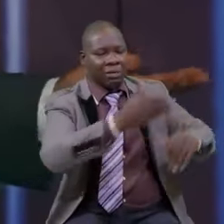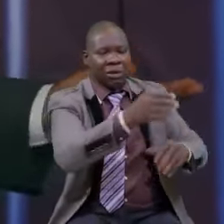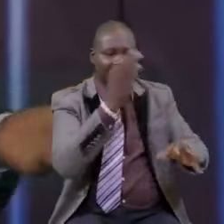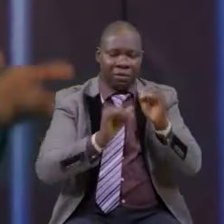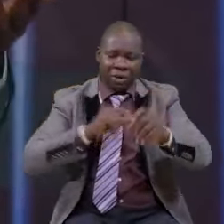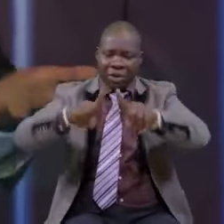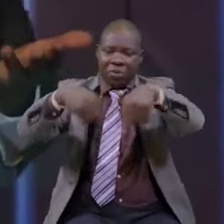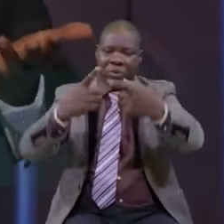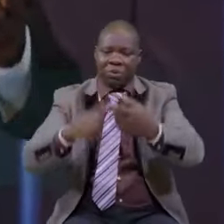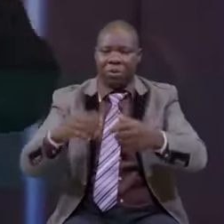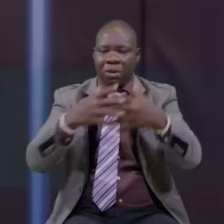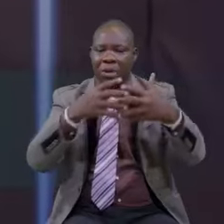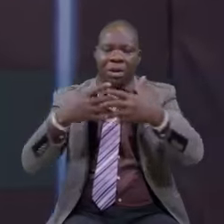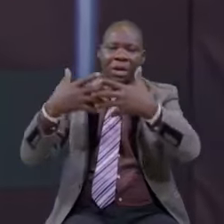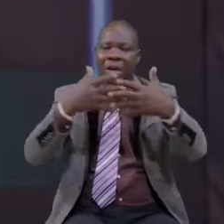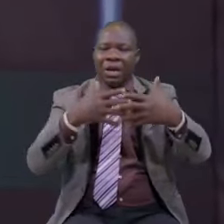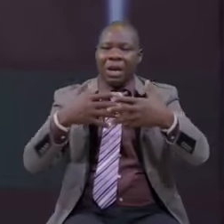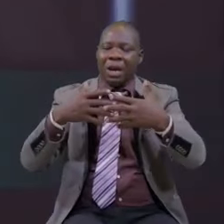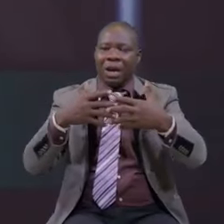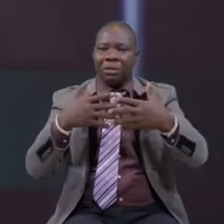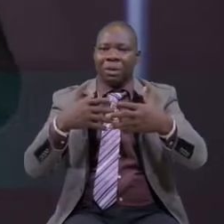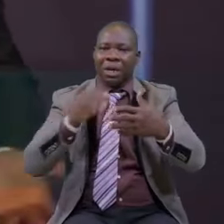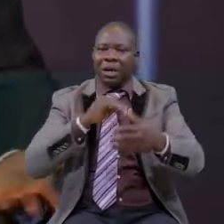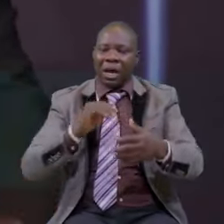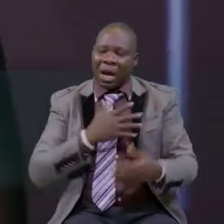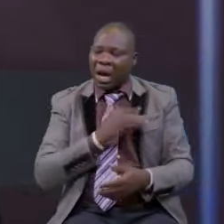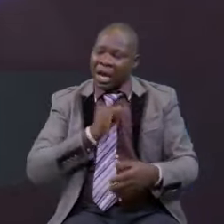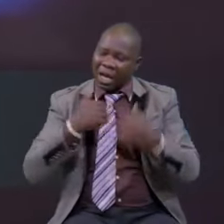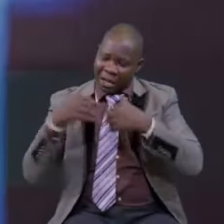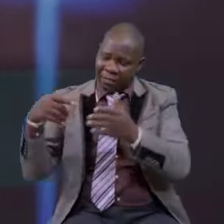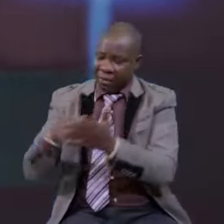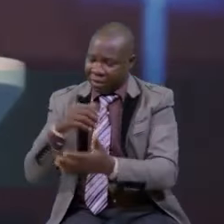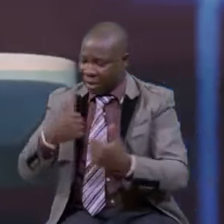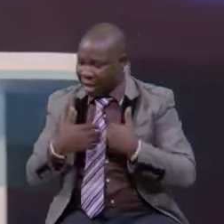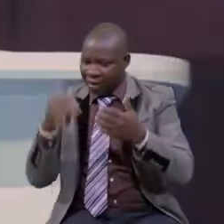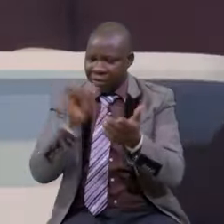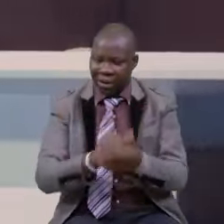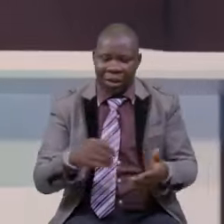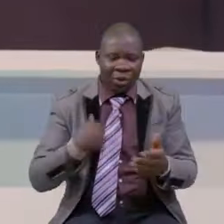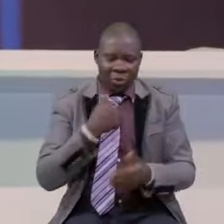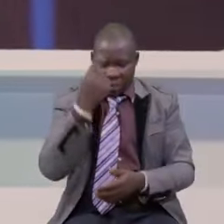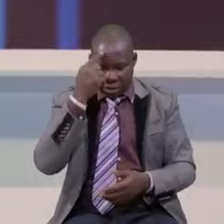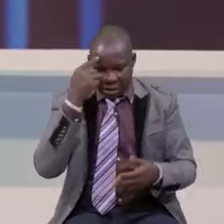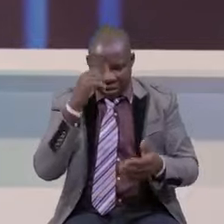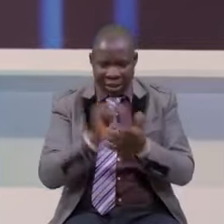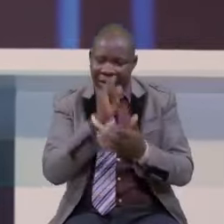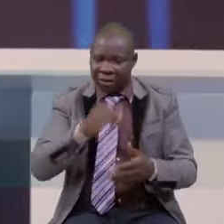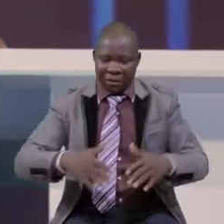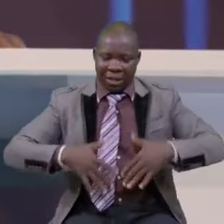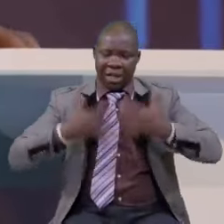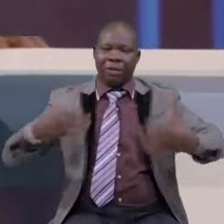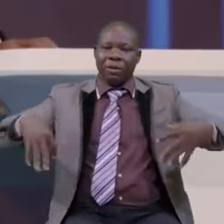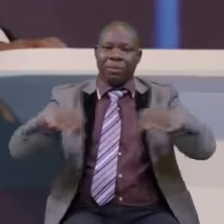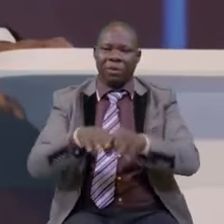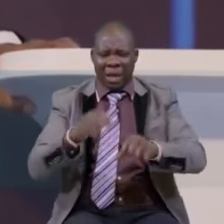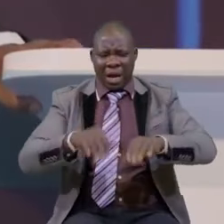that, we think that is life's essential. How can somebody be in this life and not have this and not have that? And and